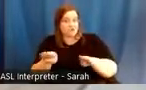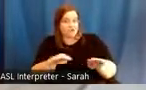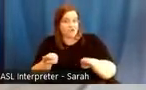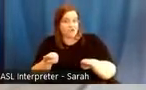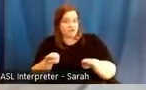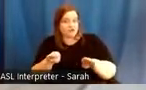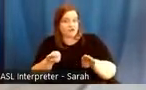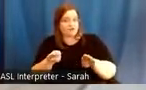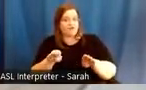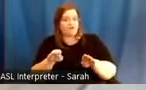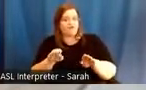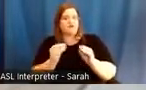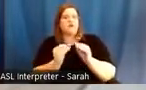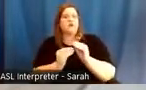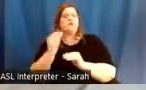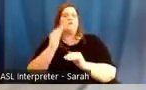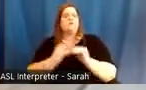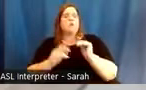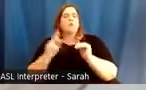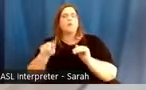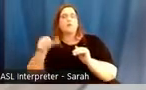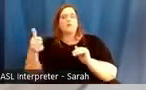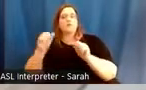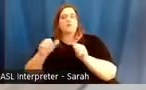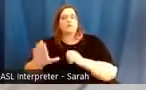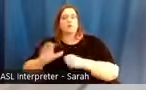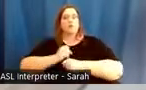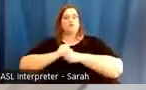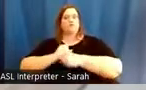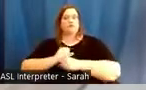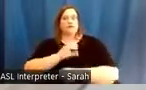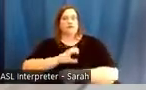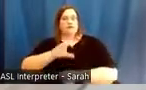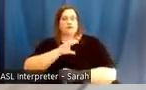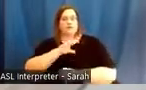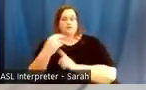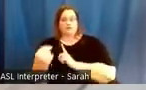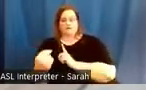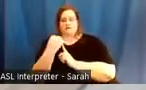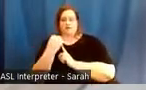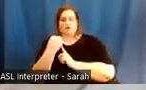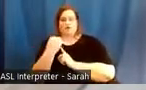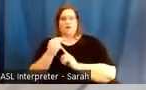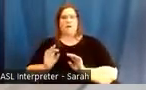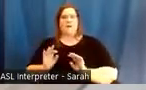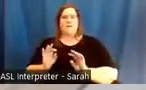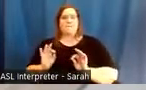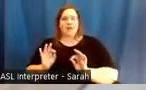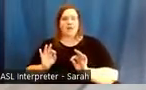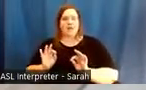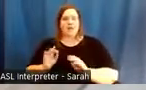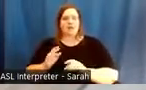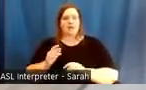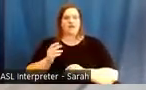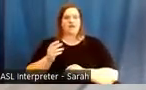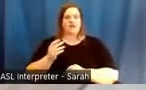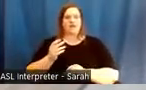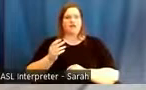more than what someone else with your protected characteristic would view as being a petty, slight, or trivial